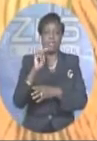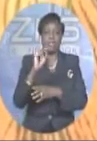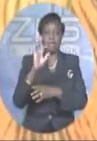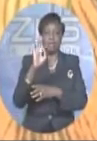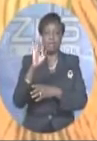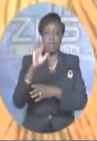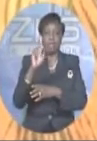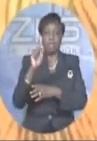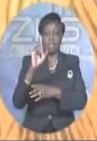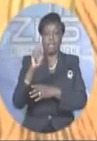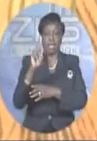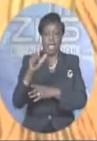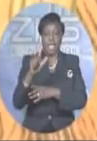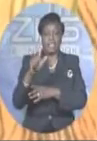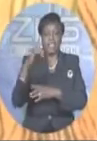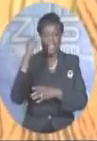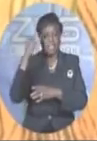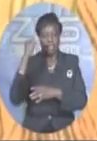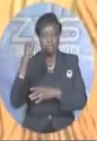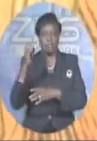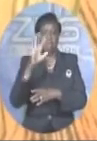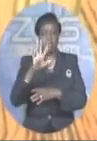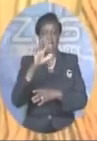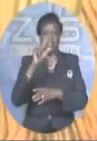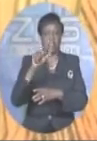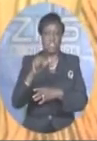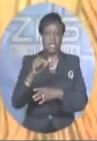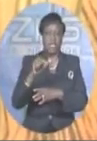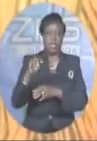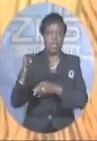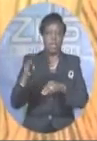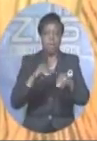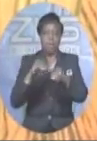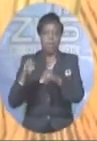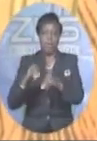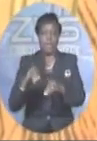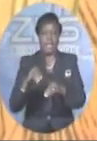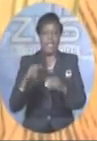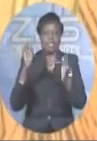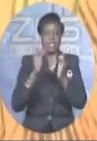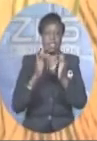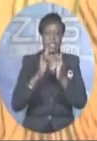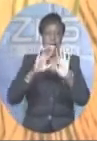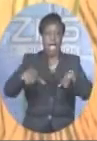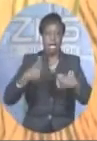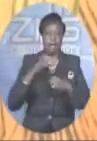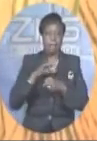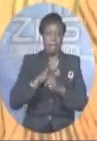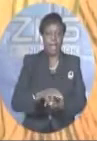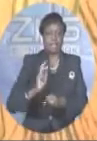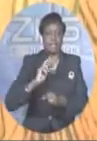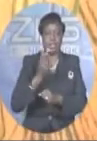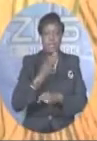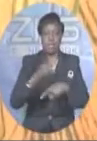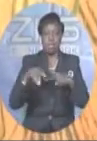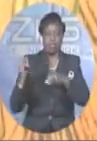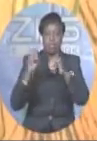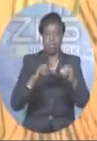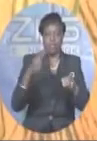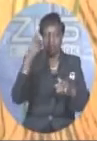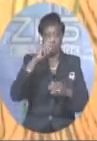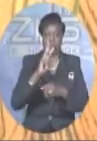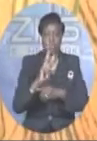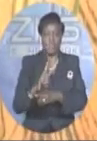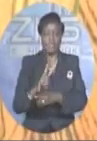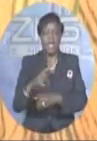the Internet of Things, 5G, mobile technologies, how these things would impact us going forward, and very importantly, how do we regulate